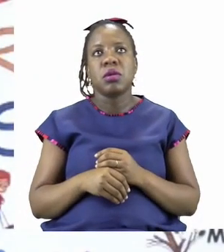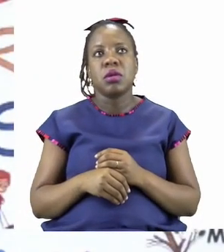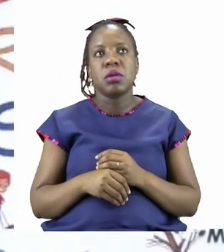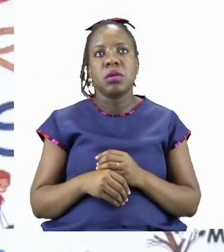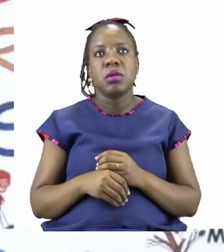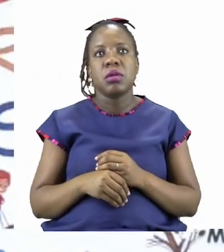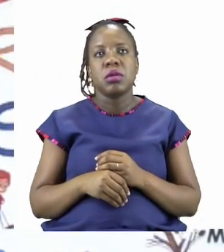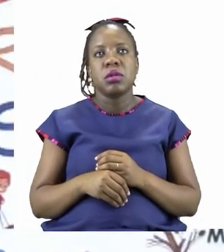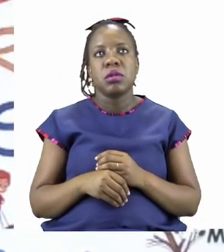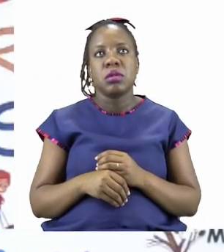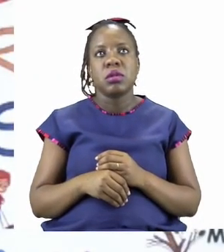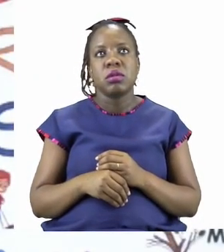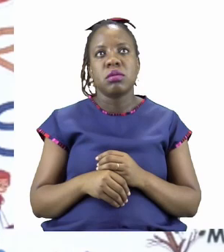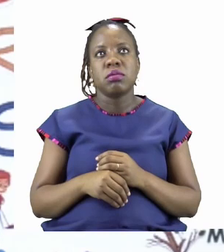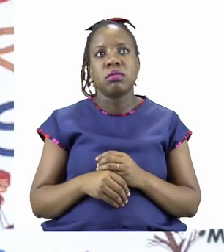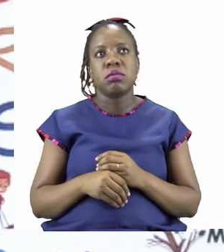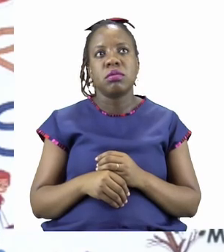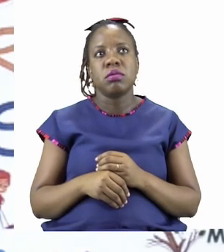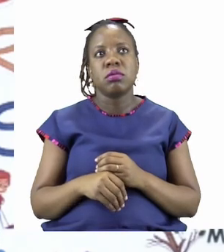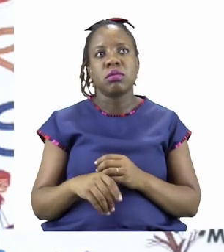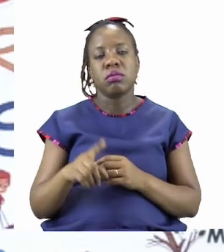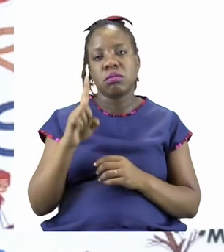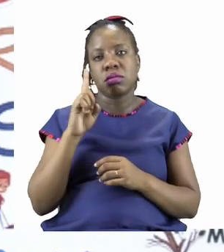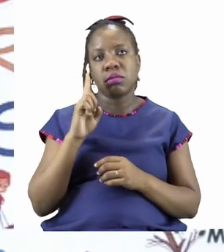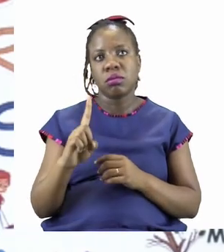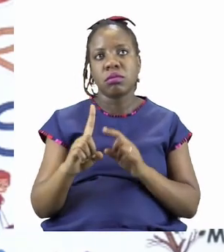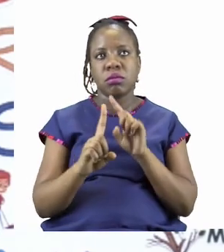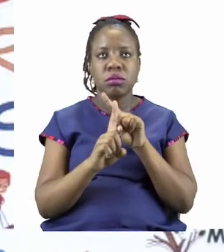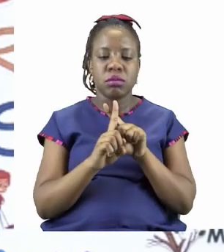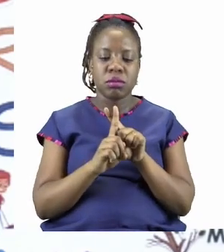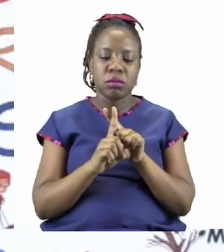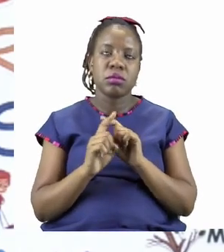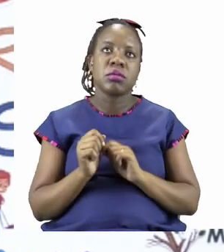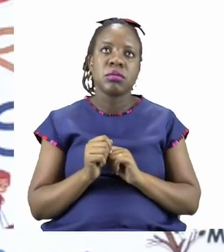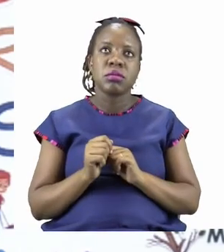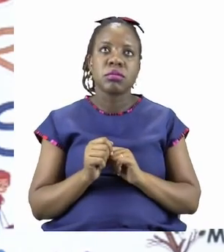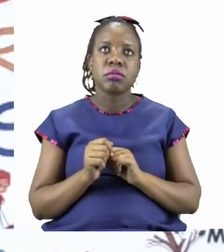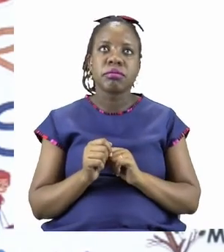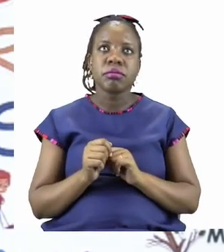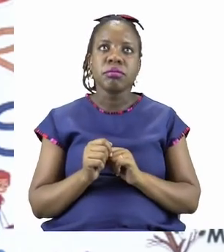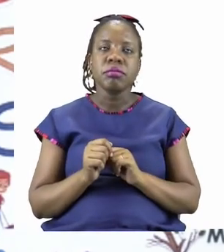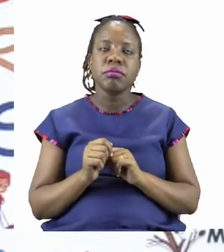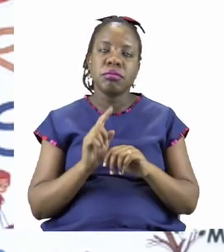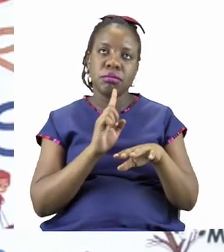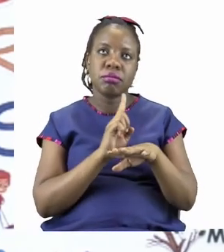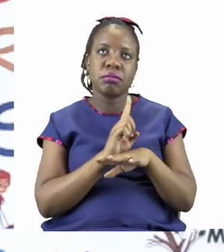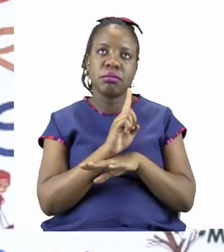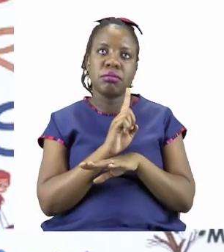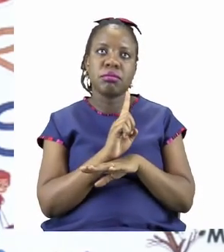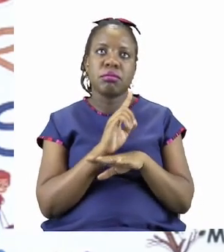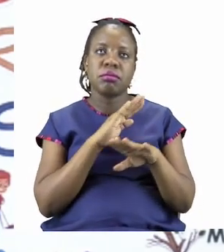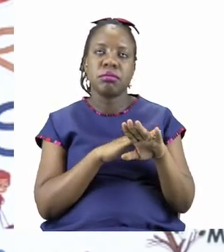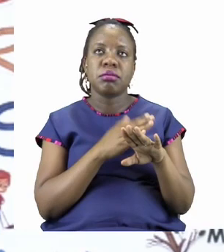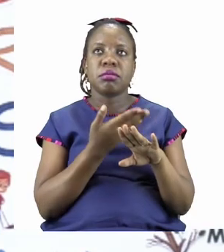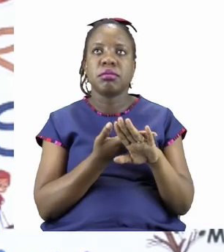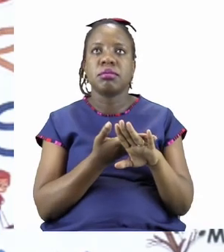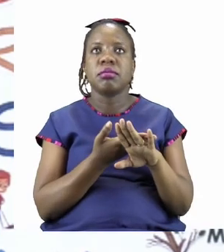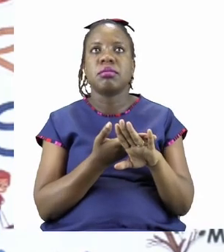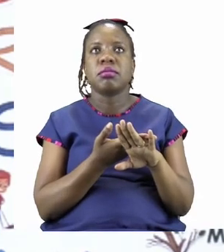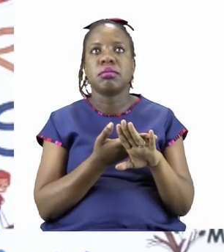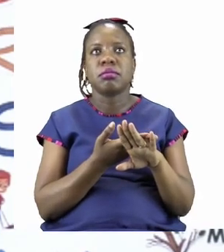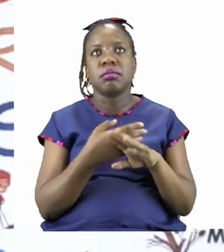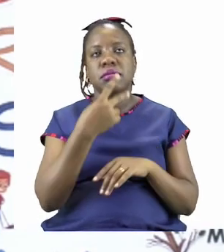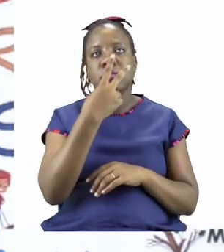before I will leave you to do all the others on your own. Now let's do the first one. Now the first number